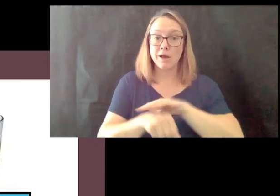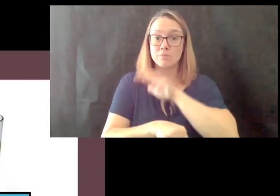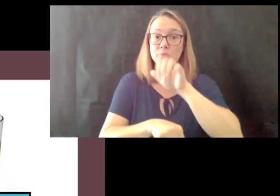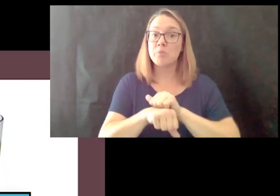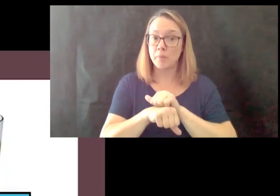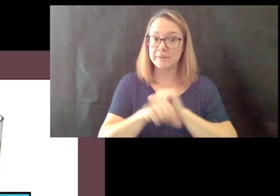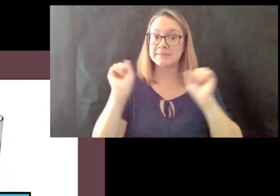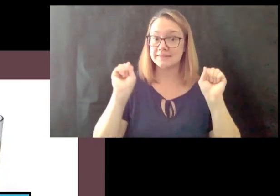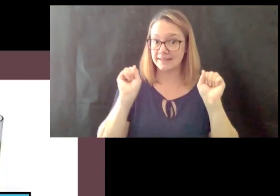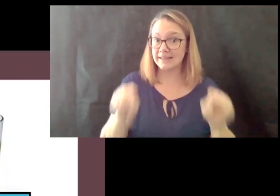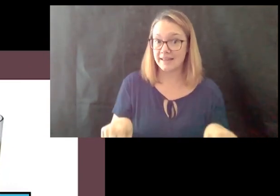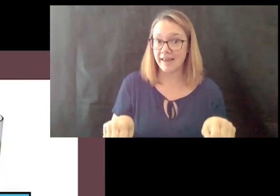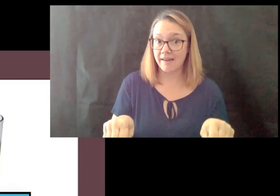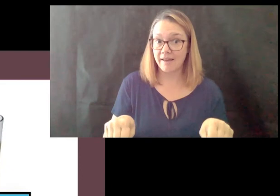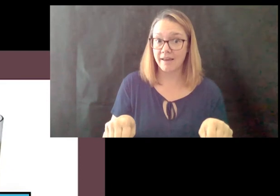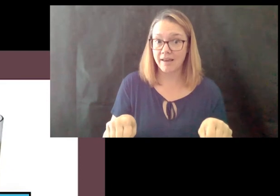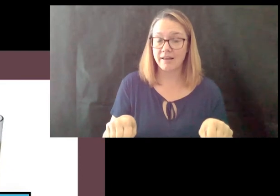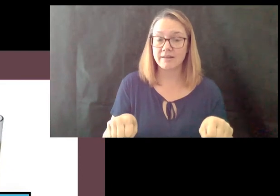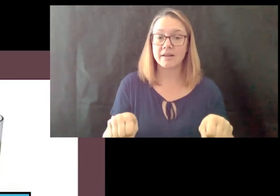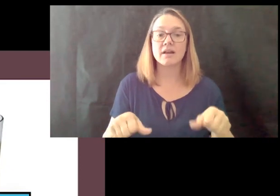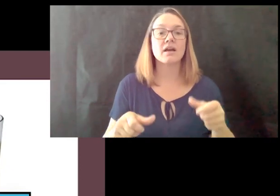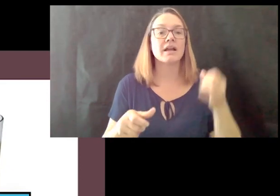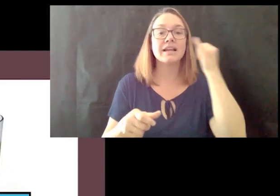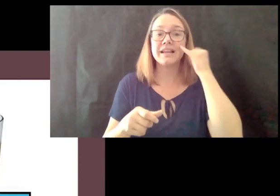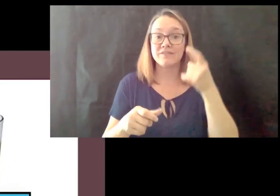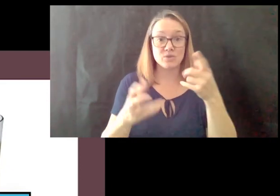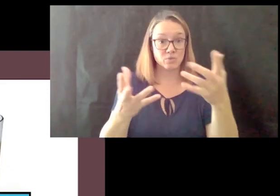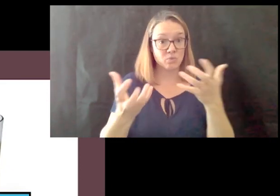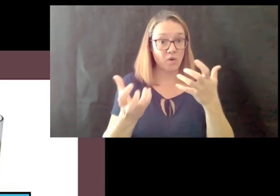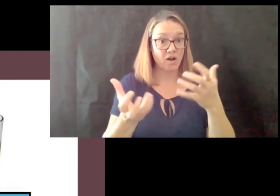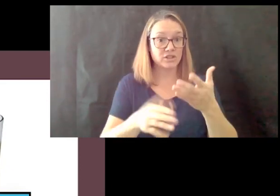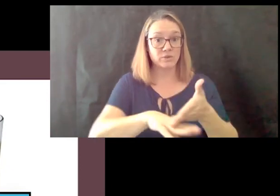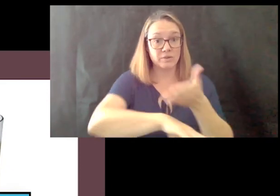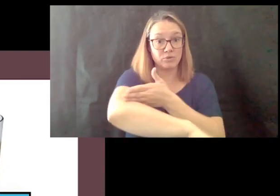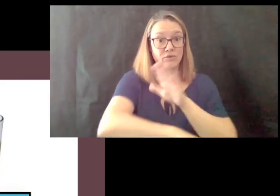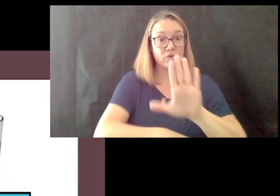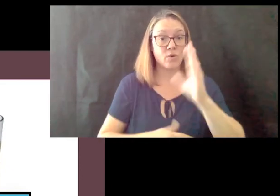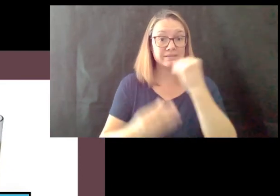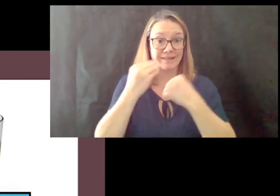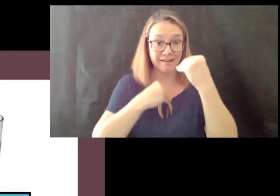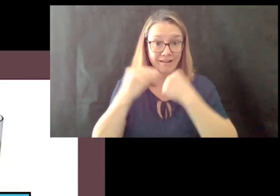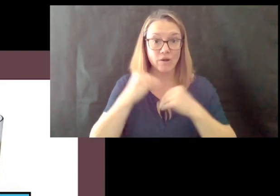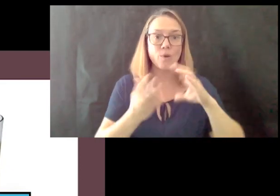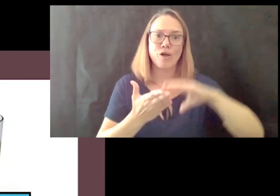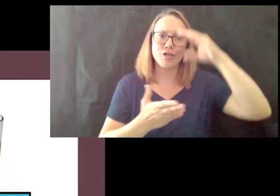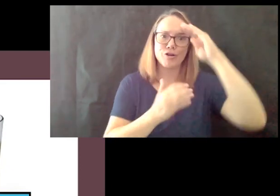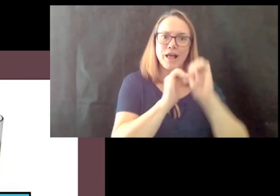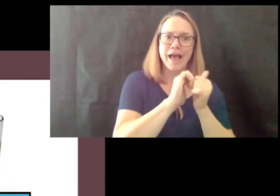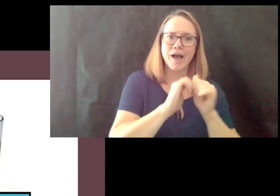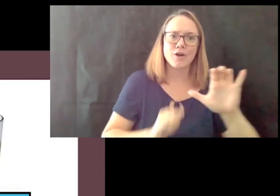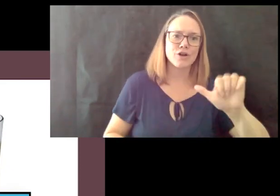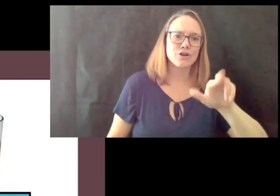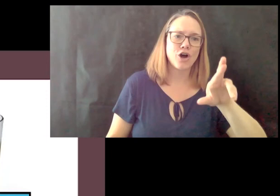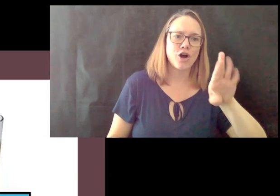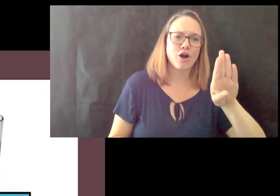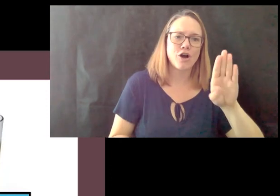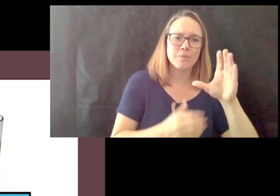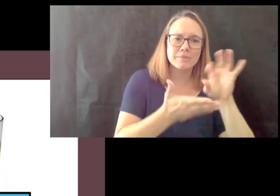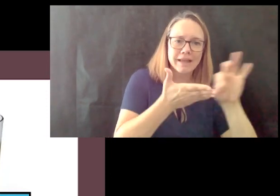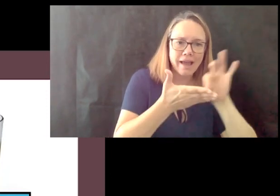over educational points like this with people who want to work on a healthier diet or learn how to carbohydrate count